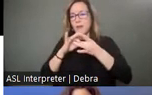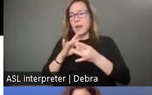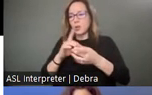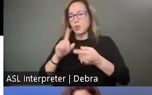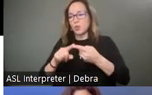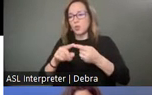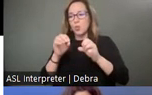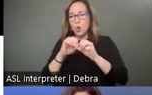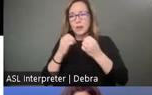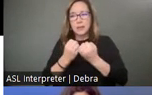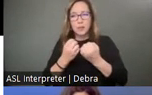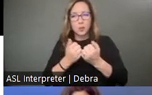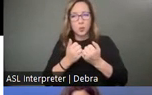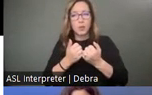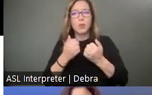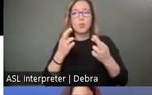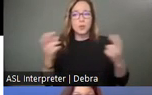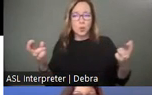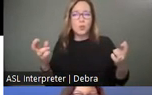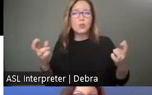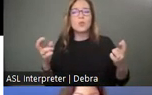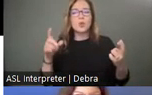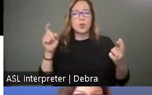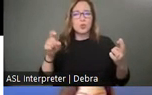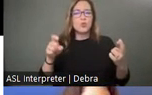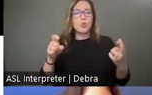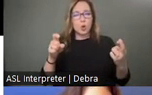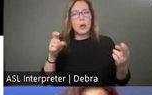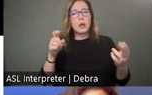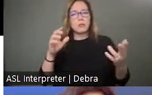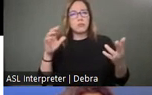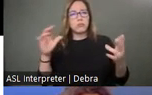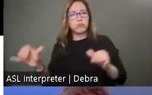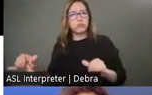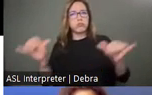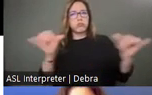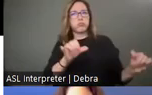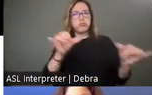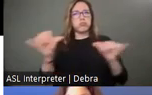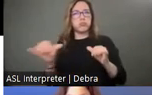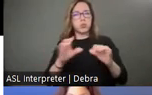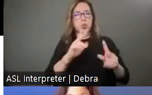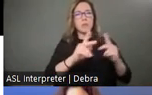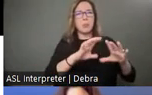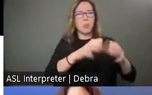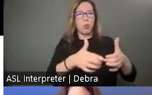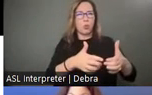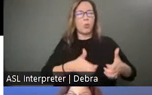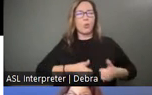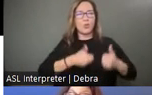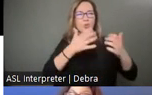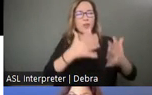with resources. And they should mirror the population they serve so they can really support the survivors